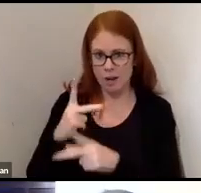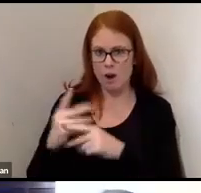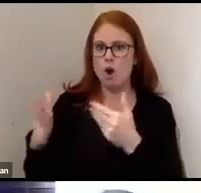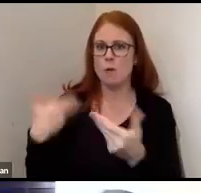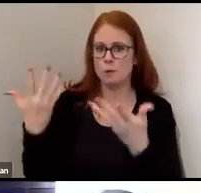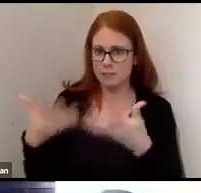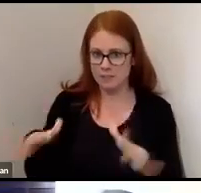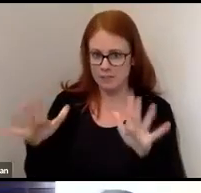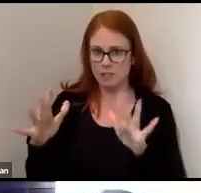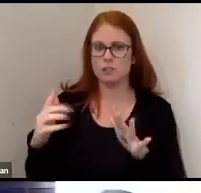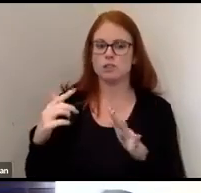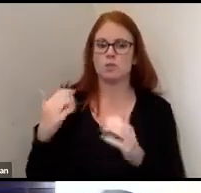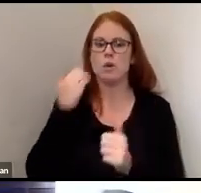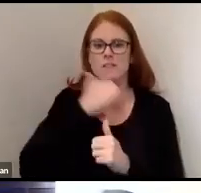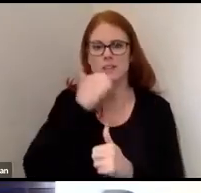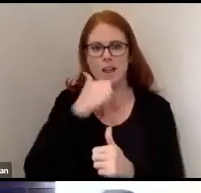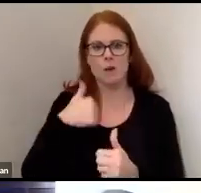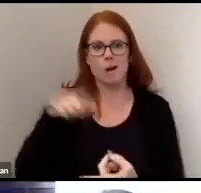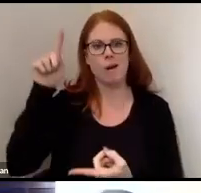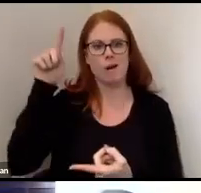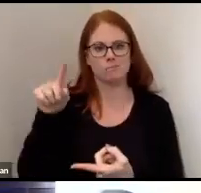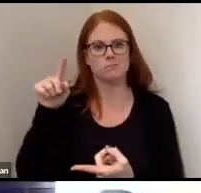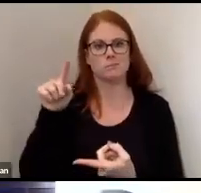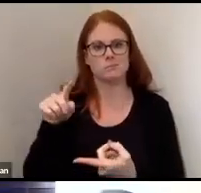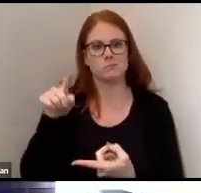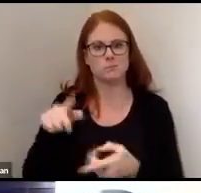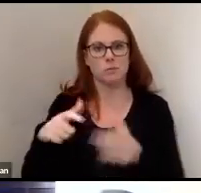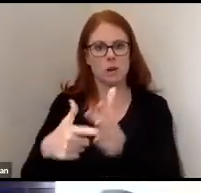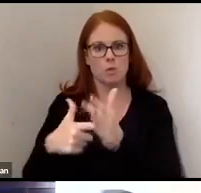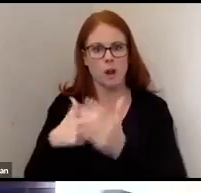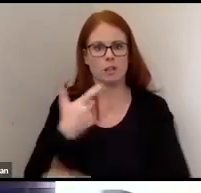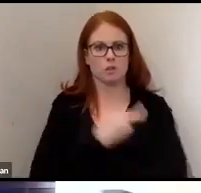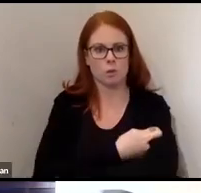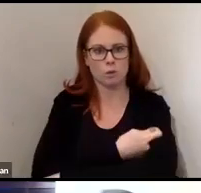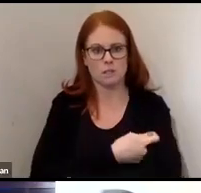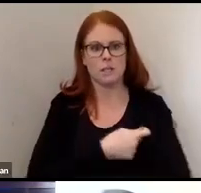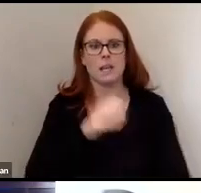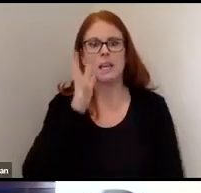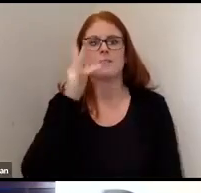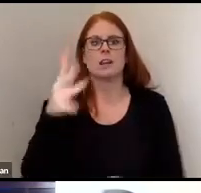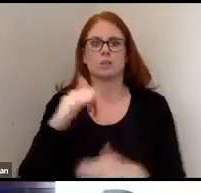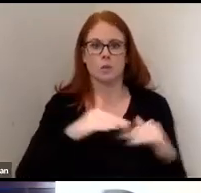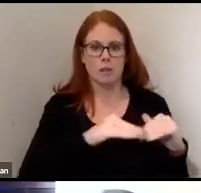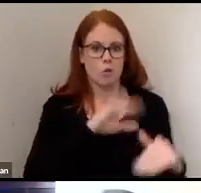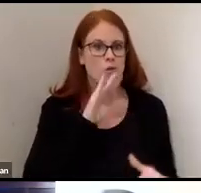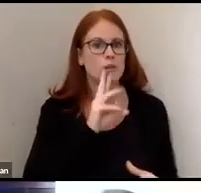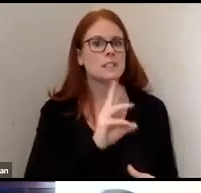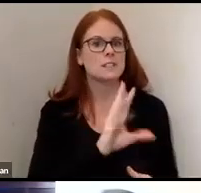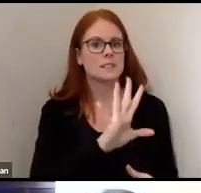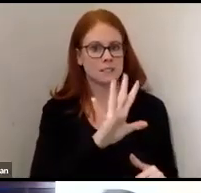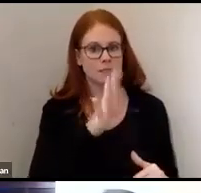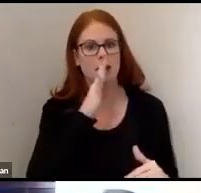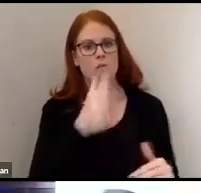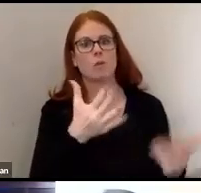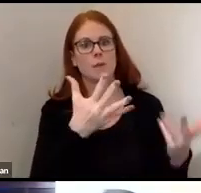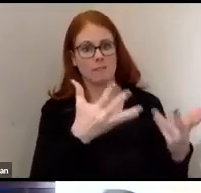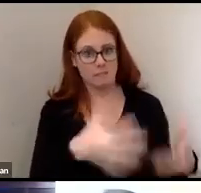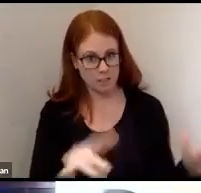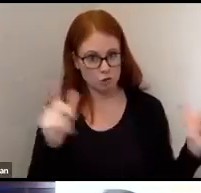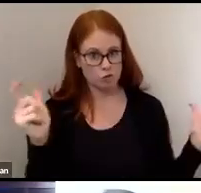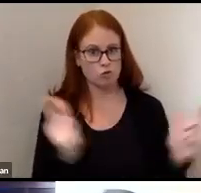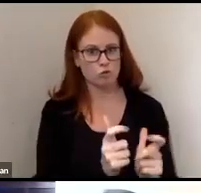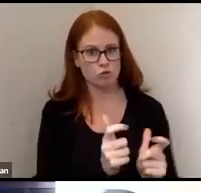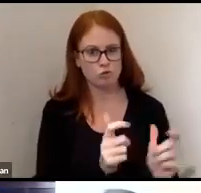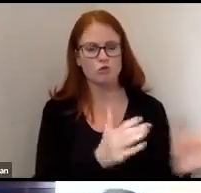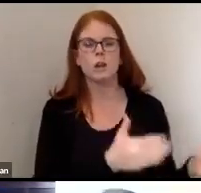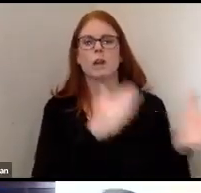So we're chipping away. And we'll get to a point where the 65 plus that appears pretty large will not be